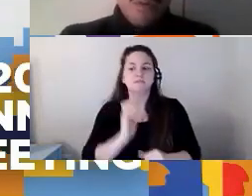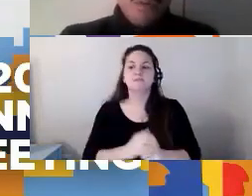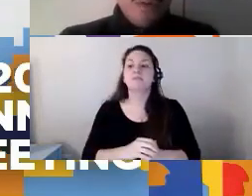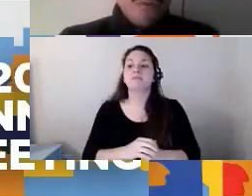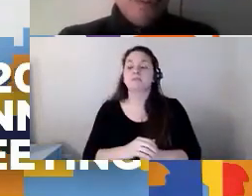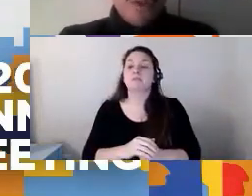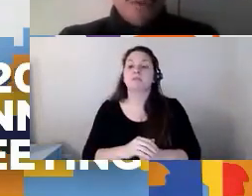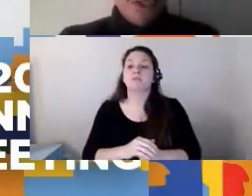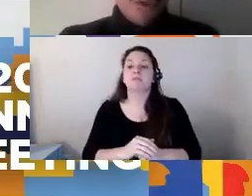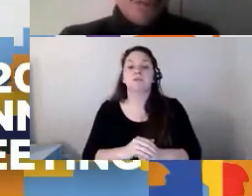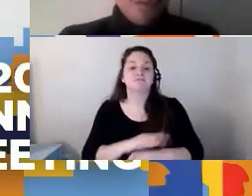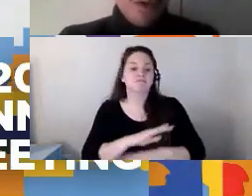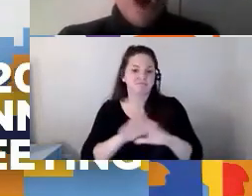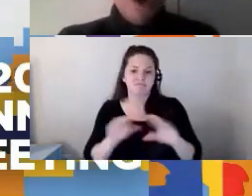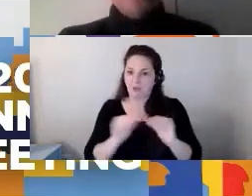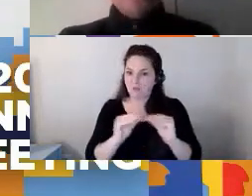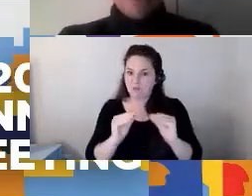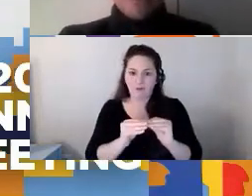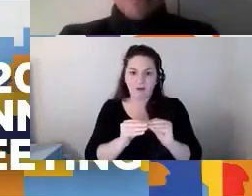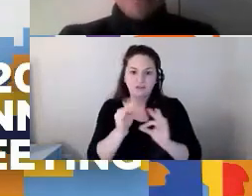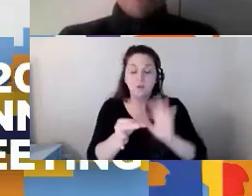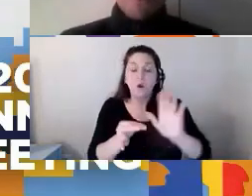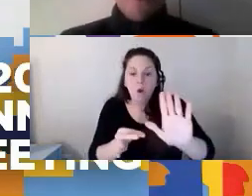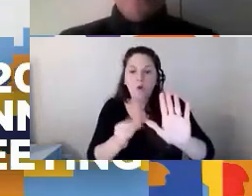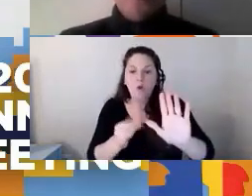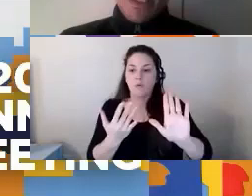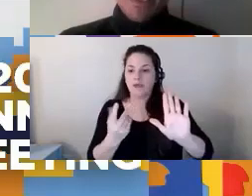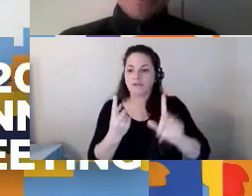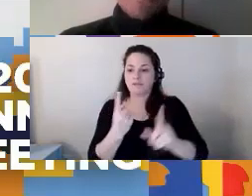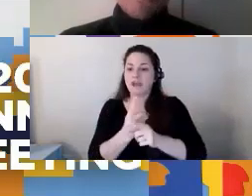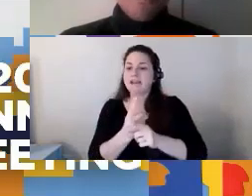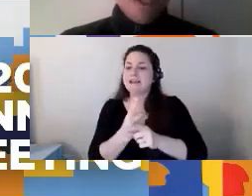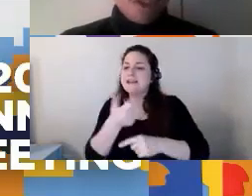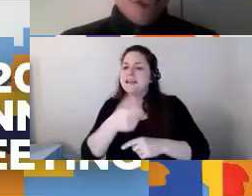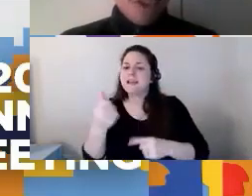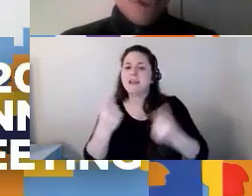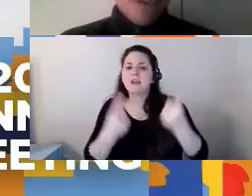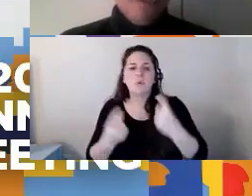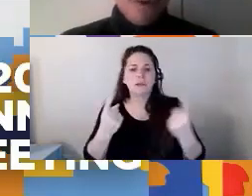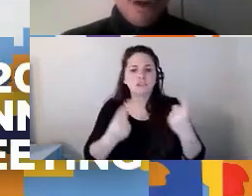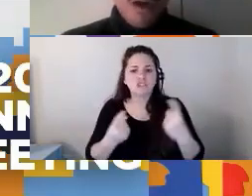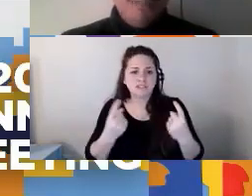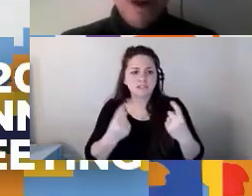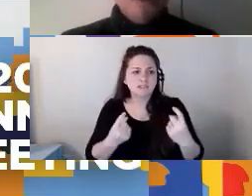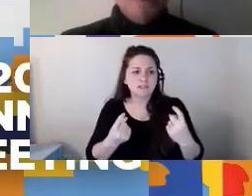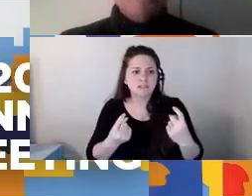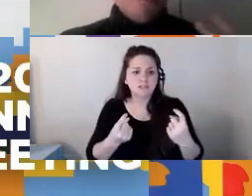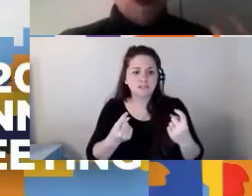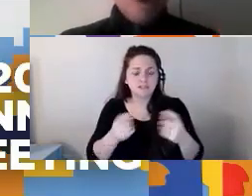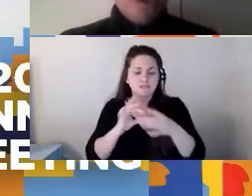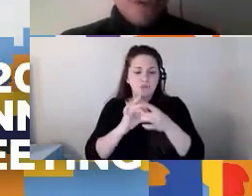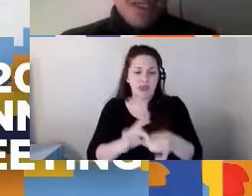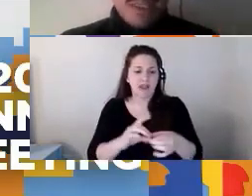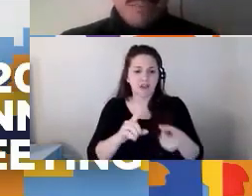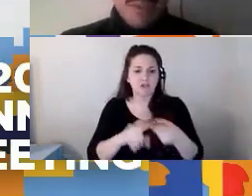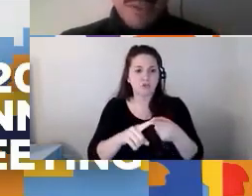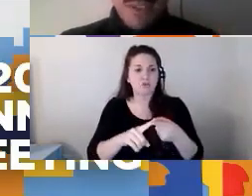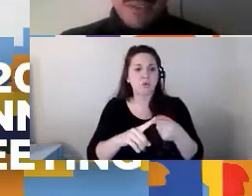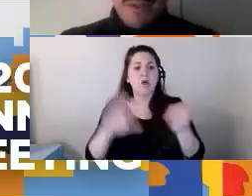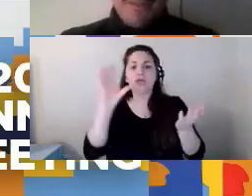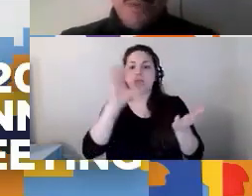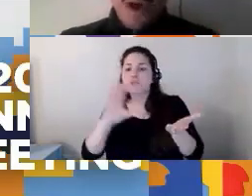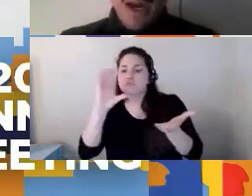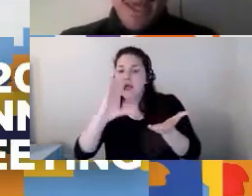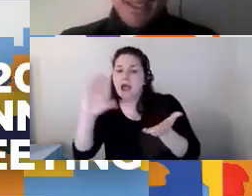Now, without further ado, oh, right. Are there any questions about the browsing